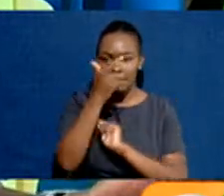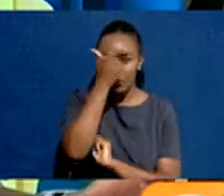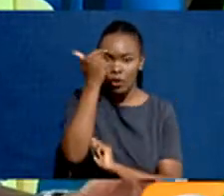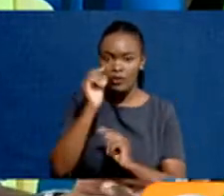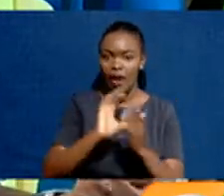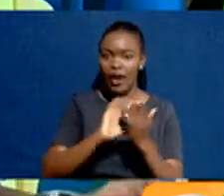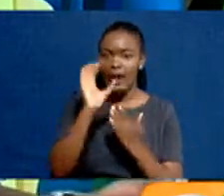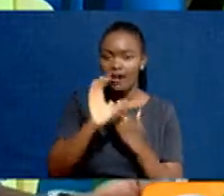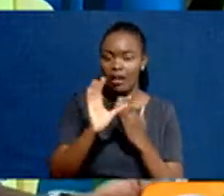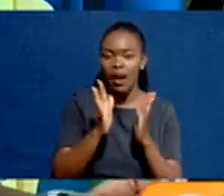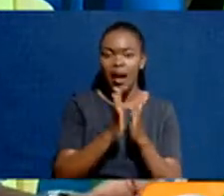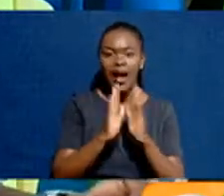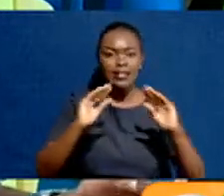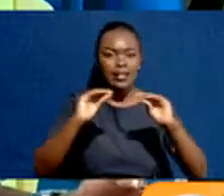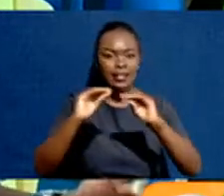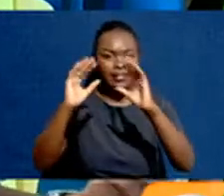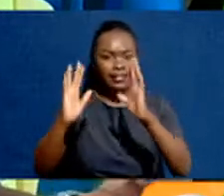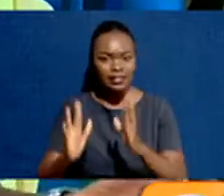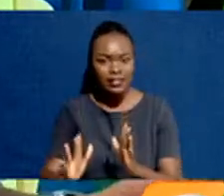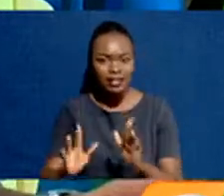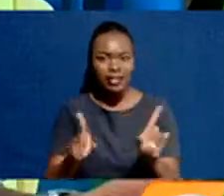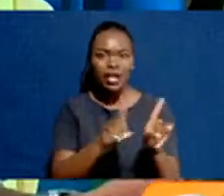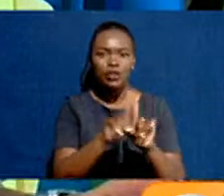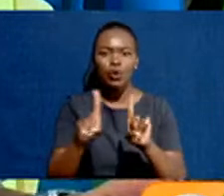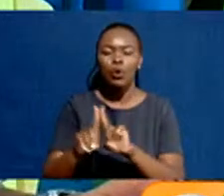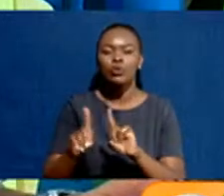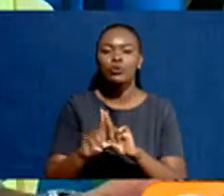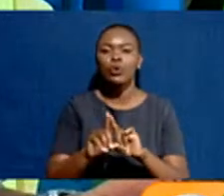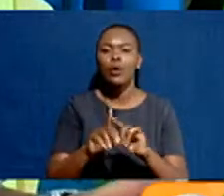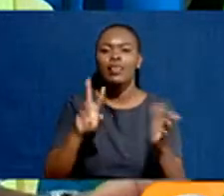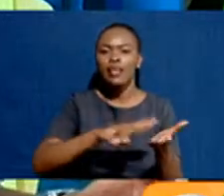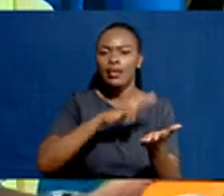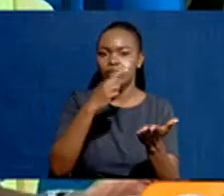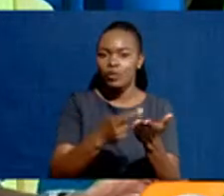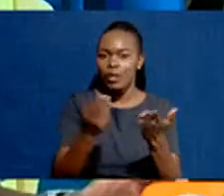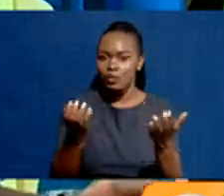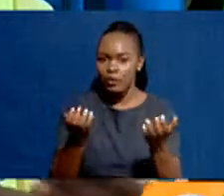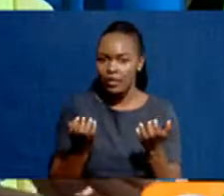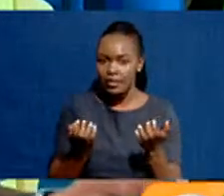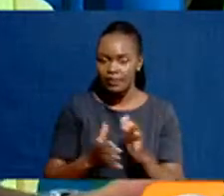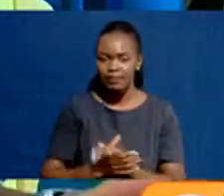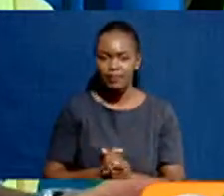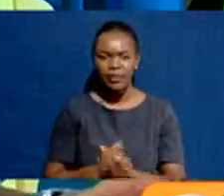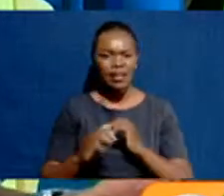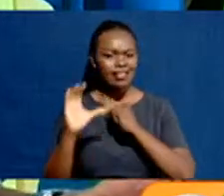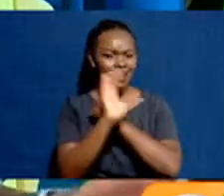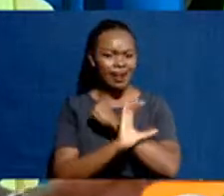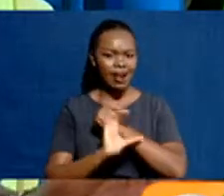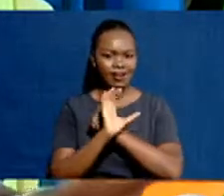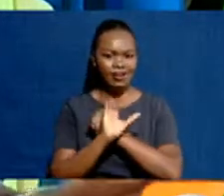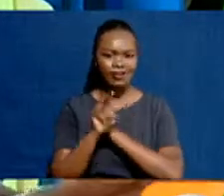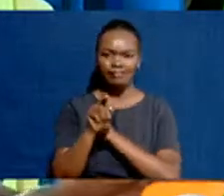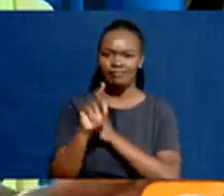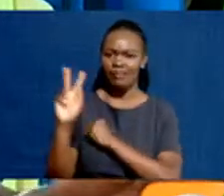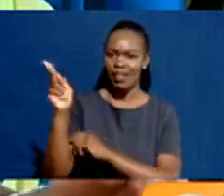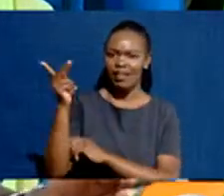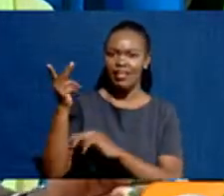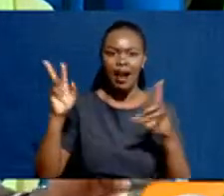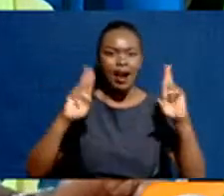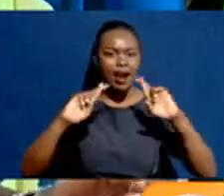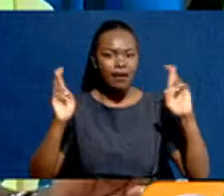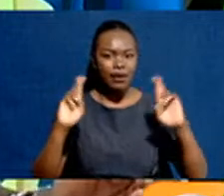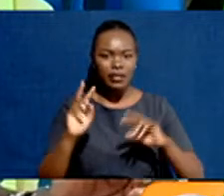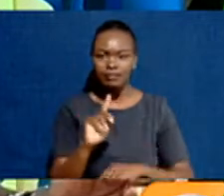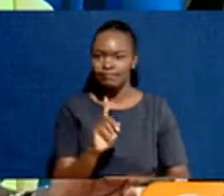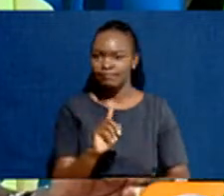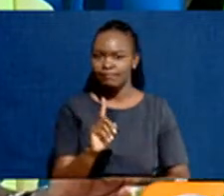in terms of teachers, in terms of physical facilities. The country was not ready. It was rushed.